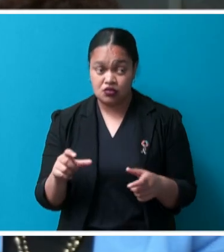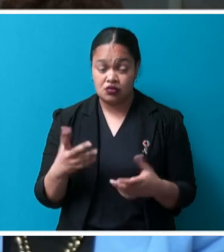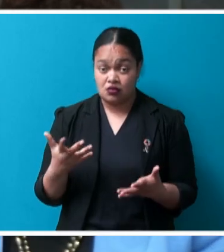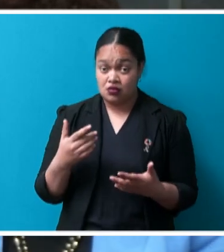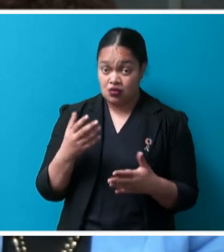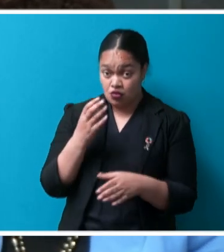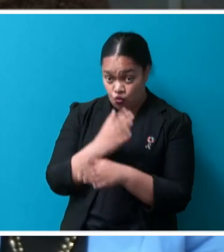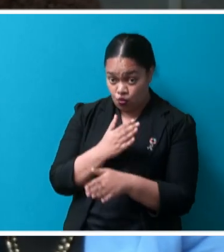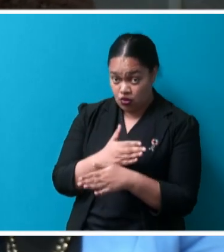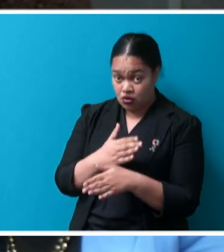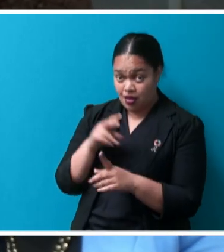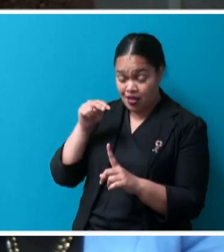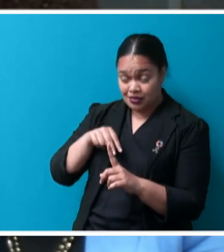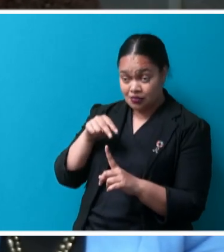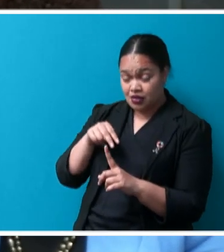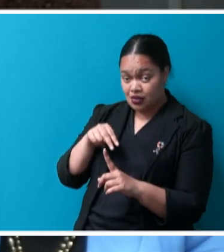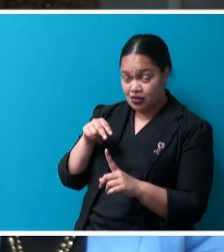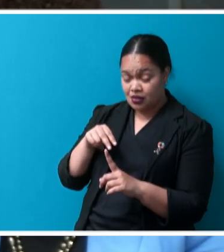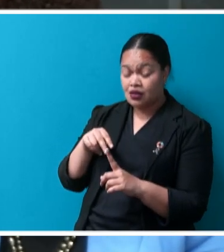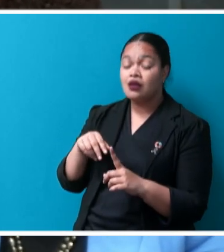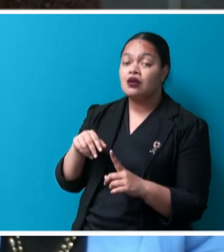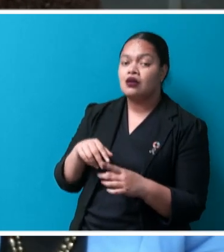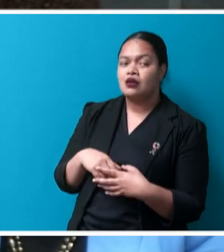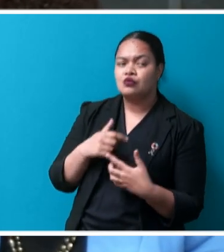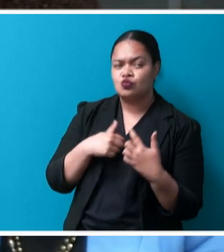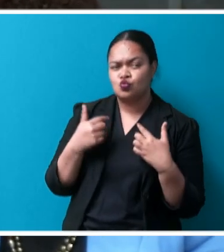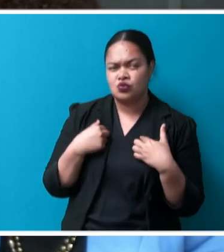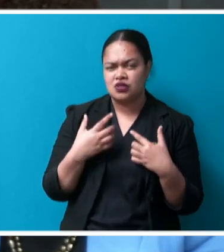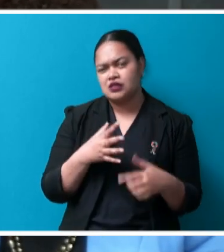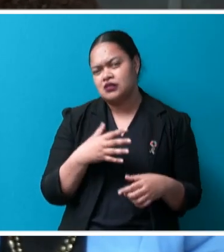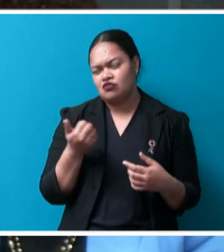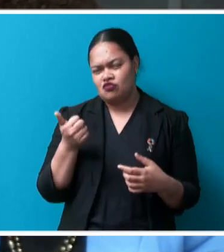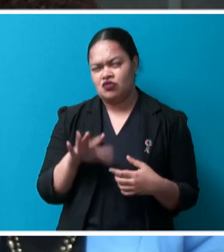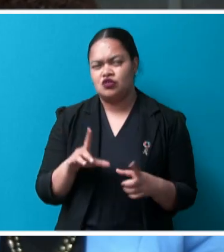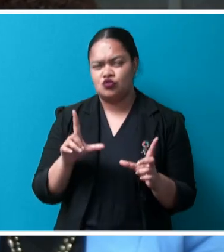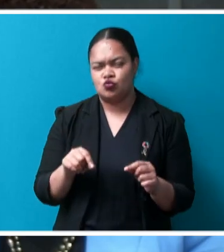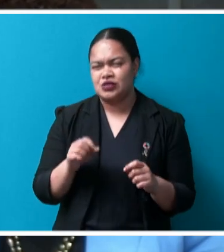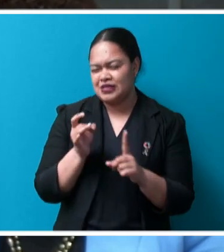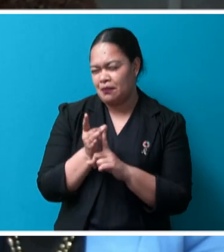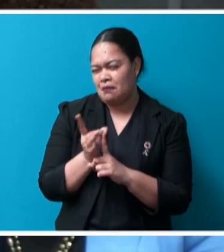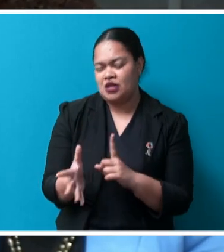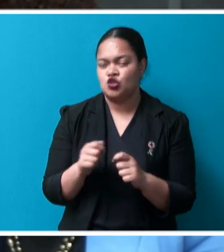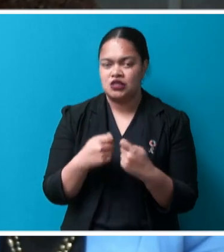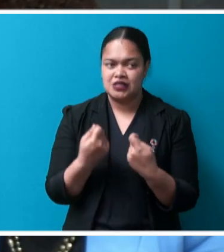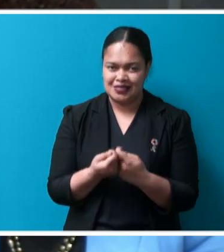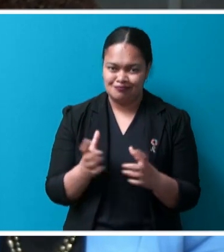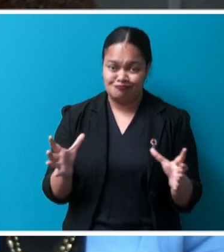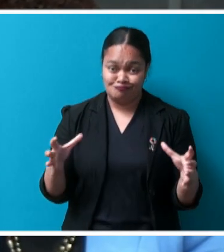operational aspects point of view, we have taken a special team made up of